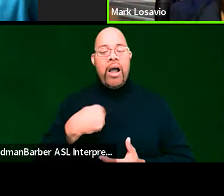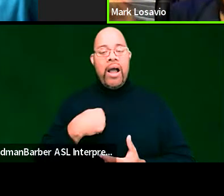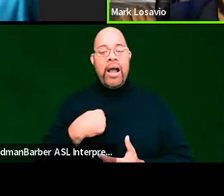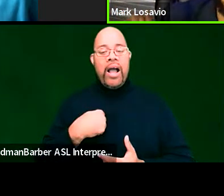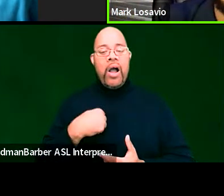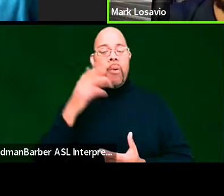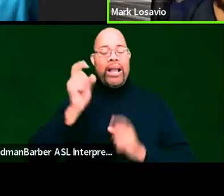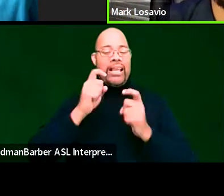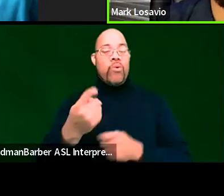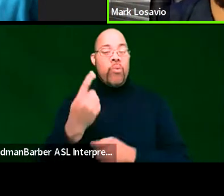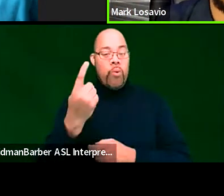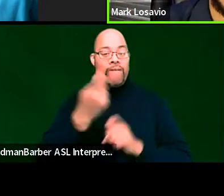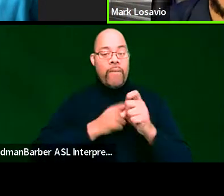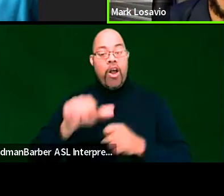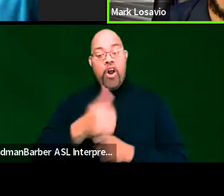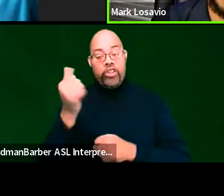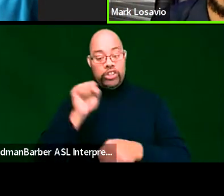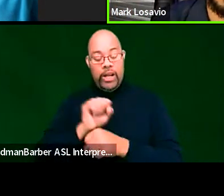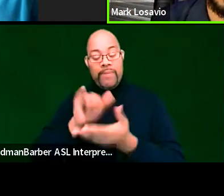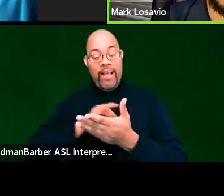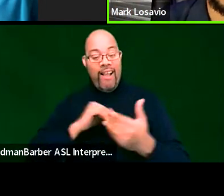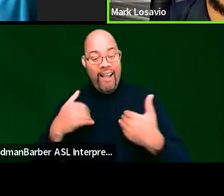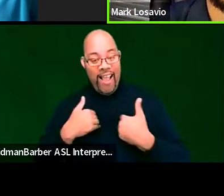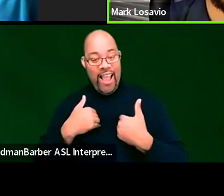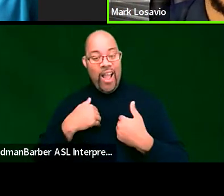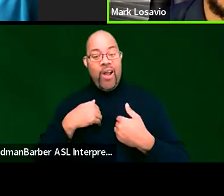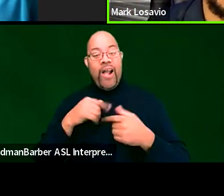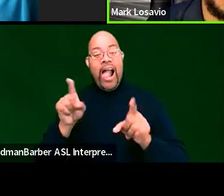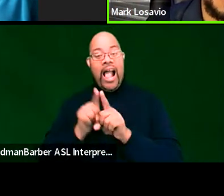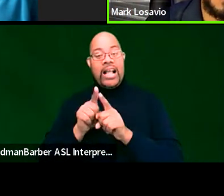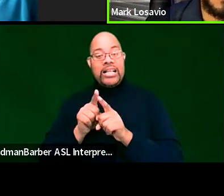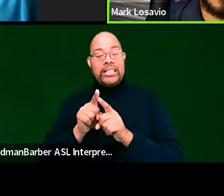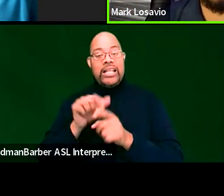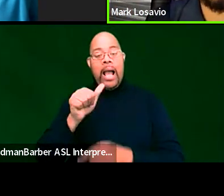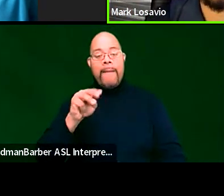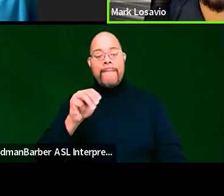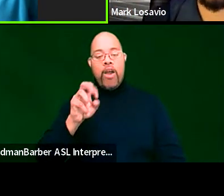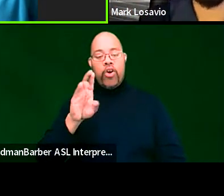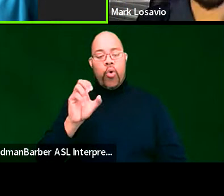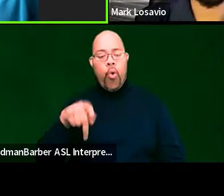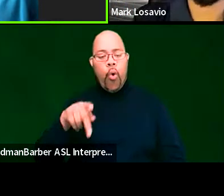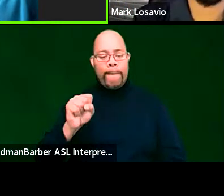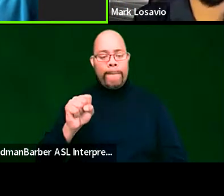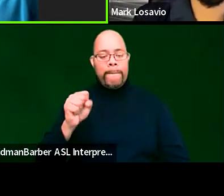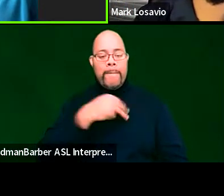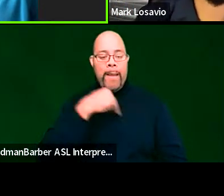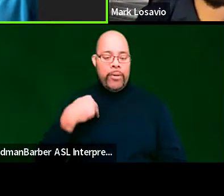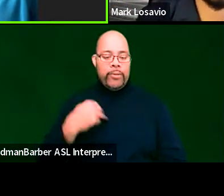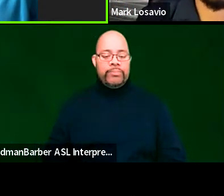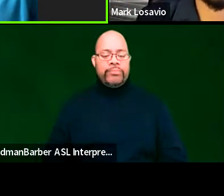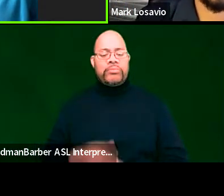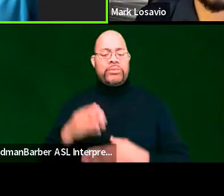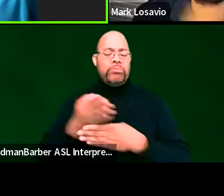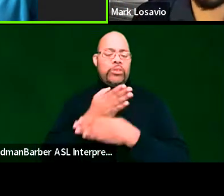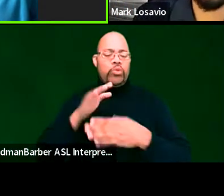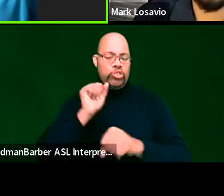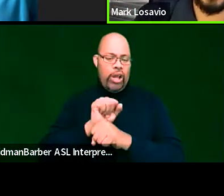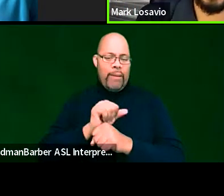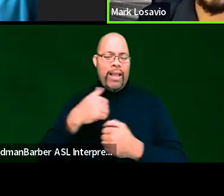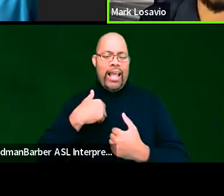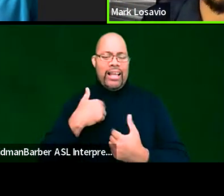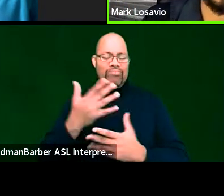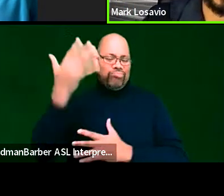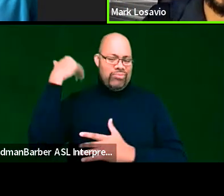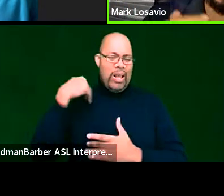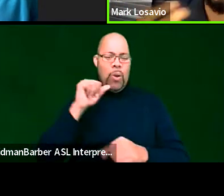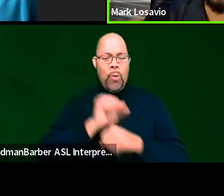So I will give you one from another job that I had, a work as an AmeriCorps member, like in between jobs that I had a while back,